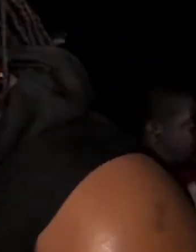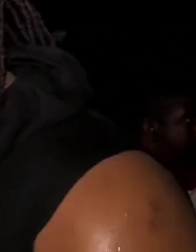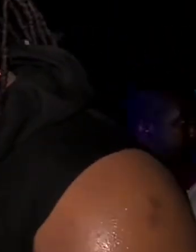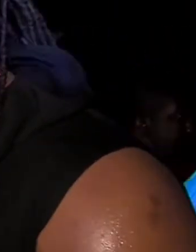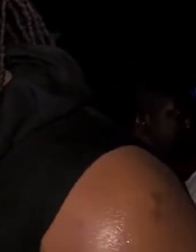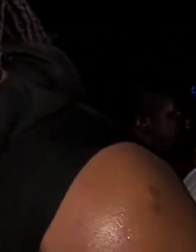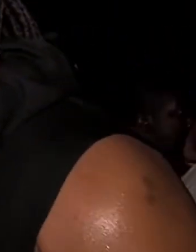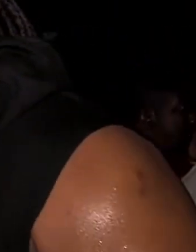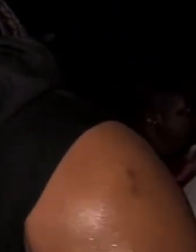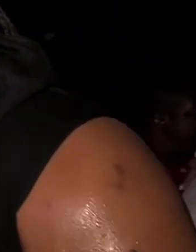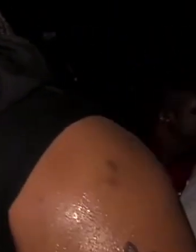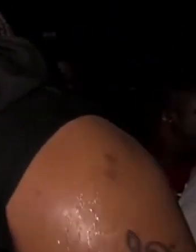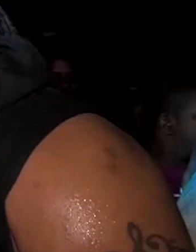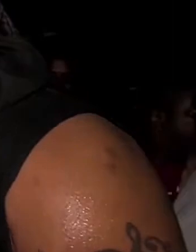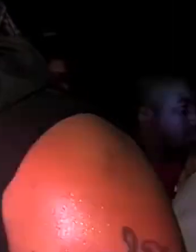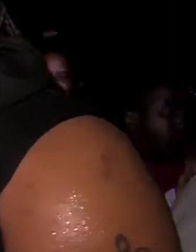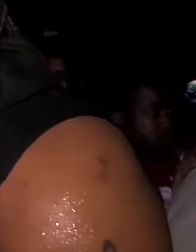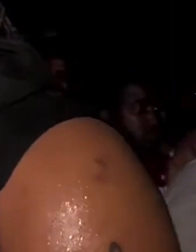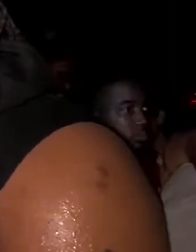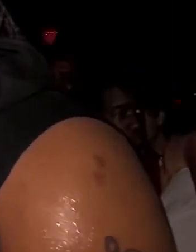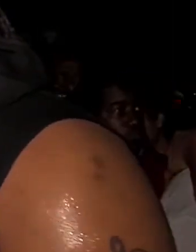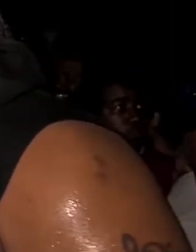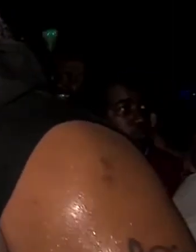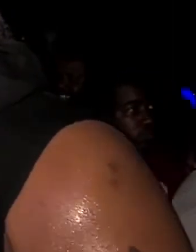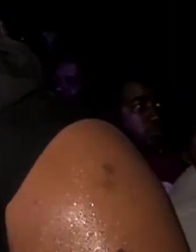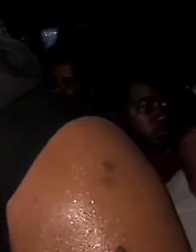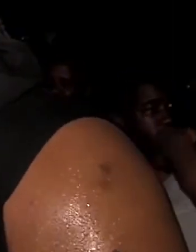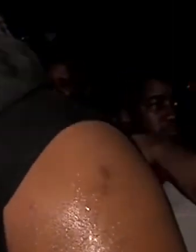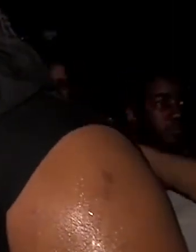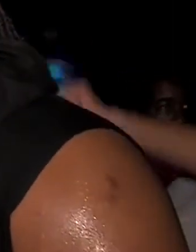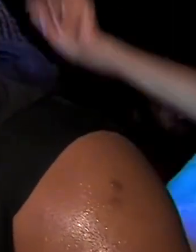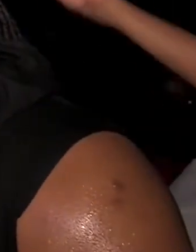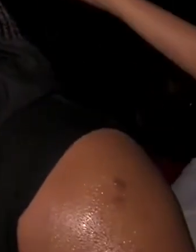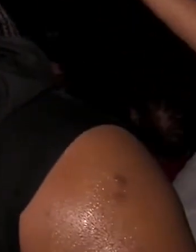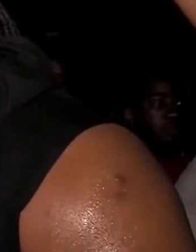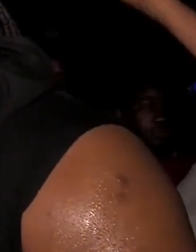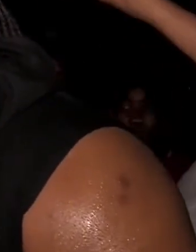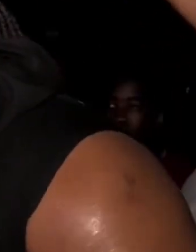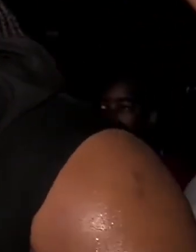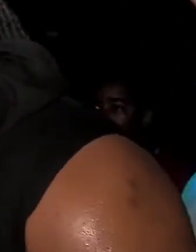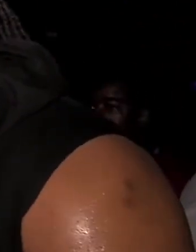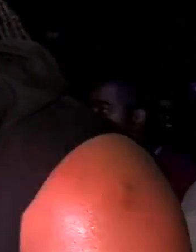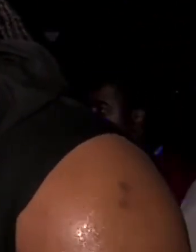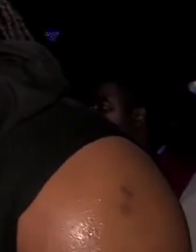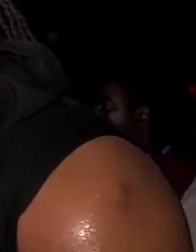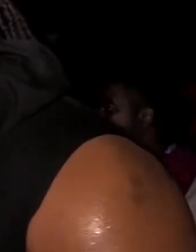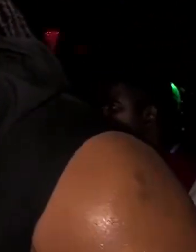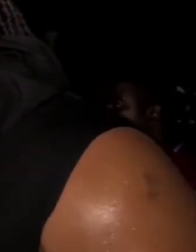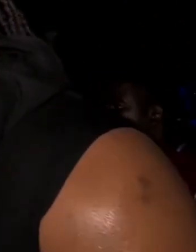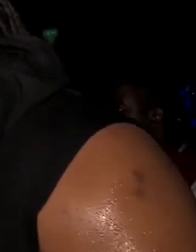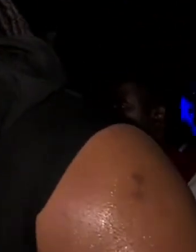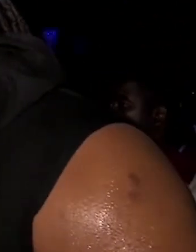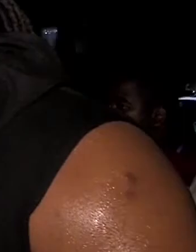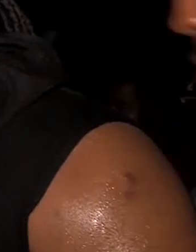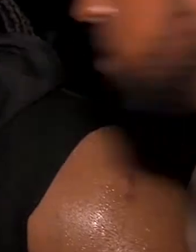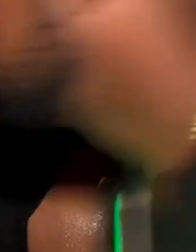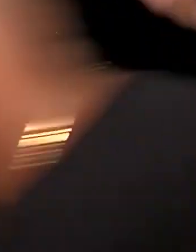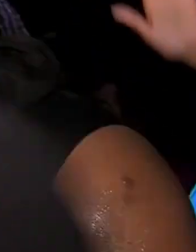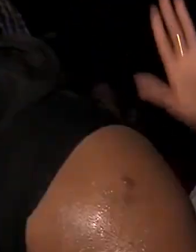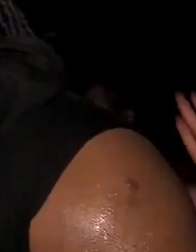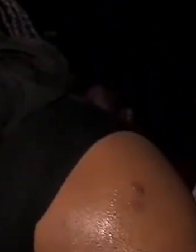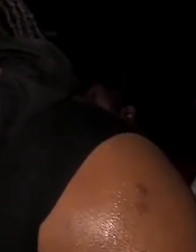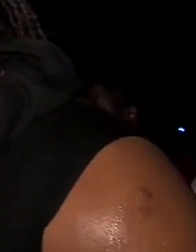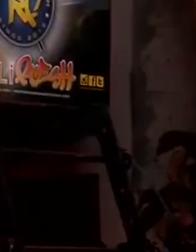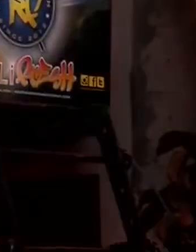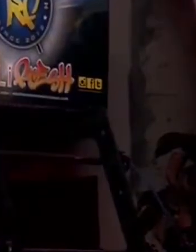In Barbados, you know, there are only a few of us there that's still carrying that flag. Myself, Rick, Blunt, and that sort of stuff, but